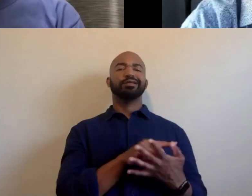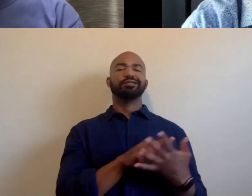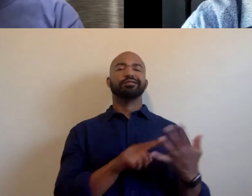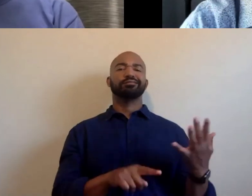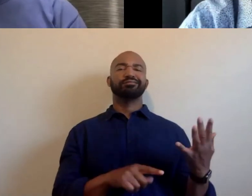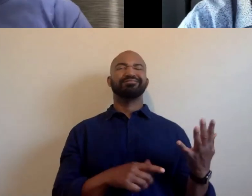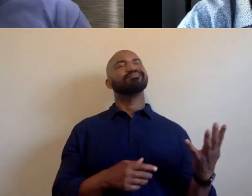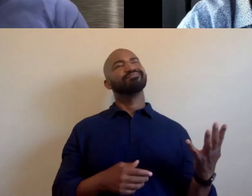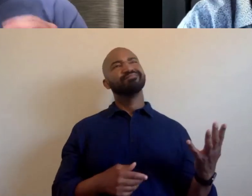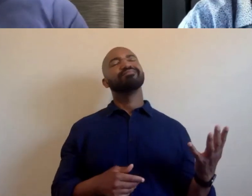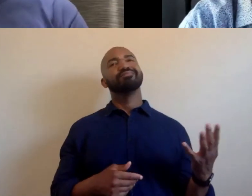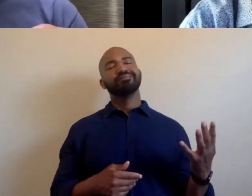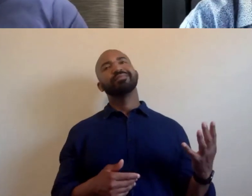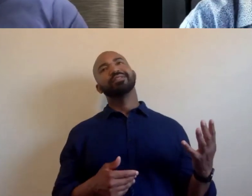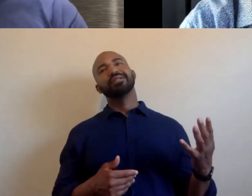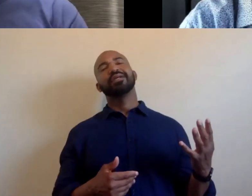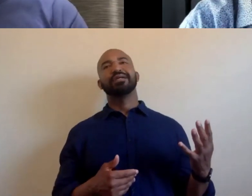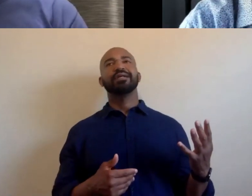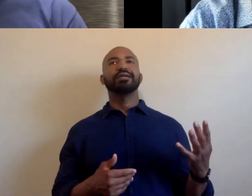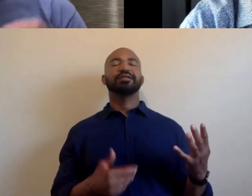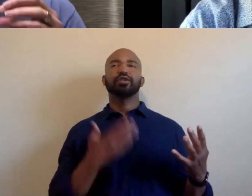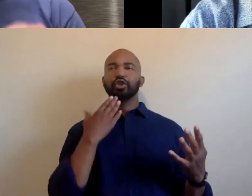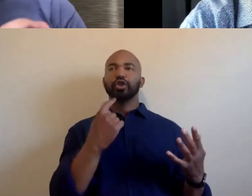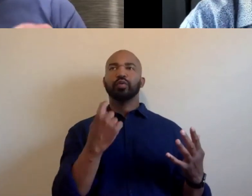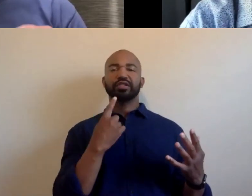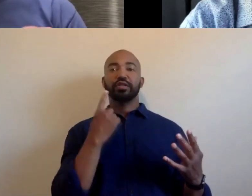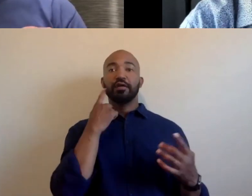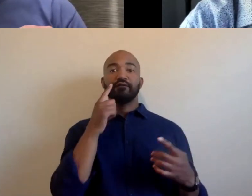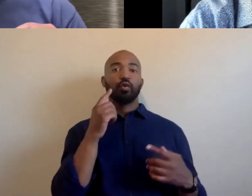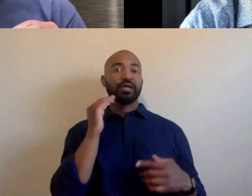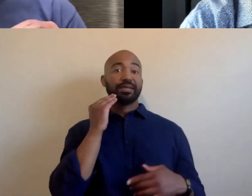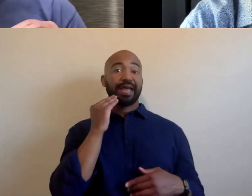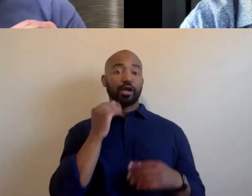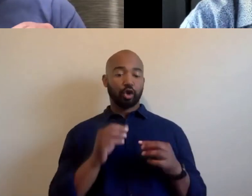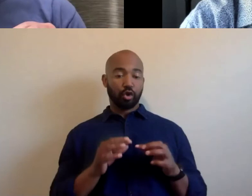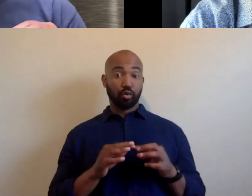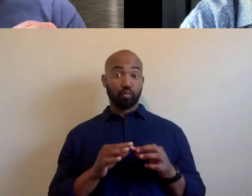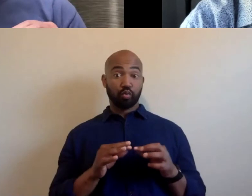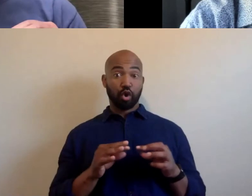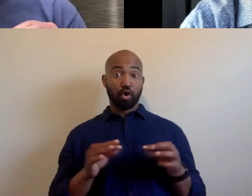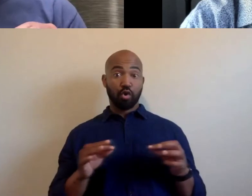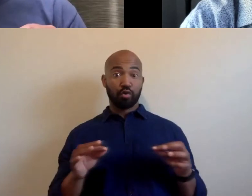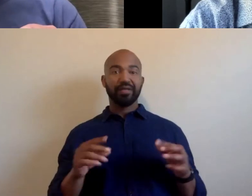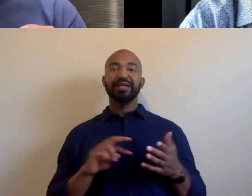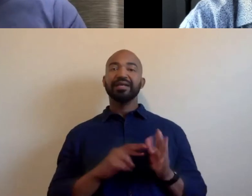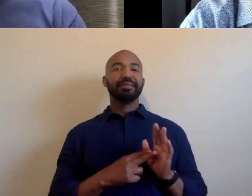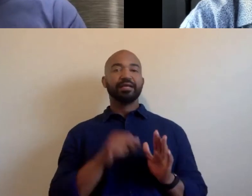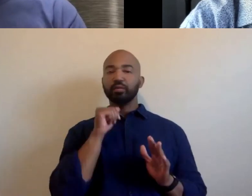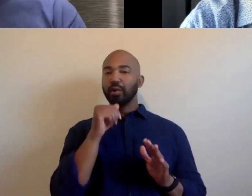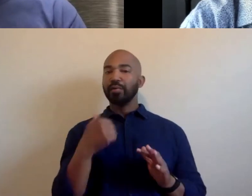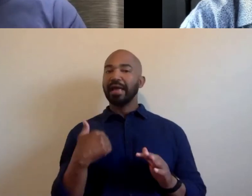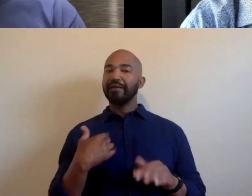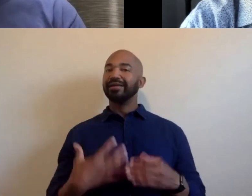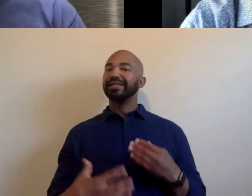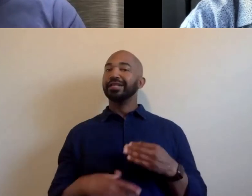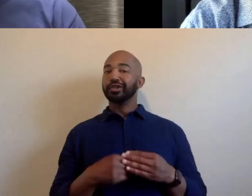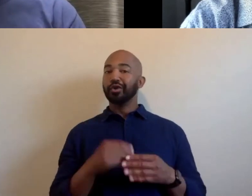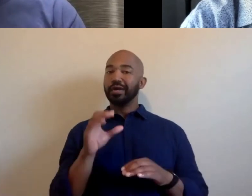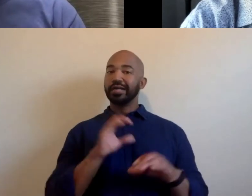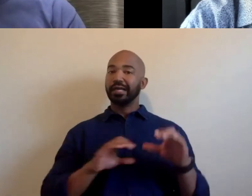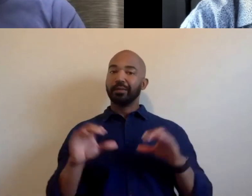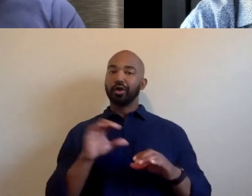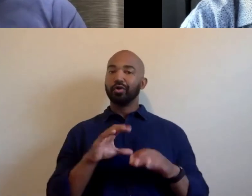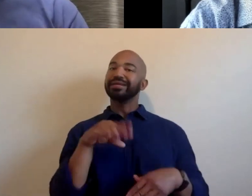great question. When you roll your own tobacco, you're not getting the additives of chemicals that are placed in